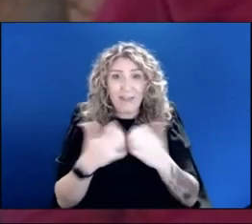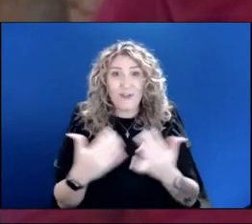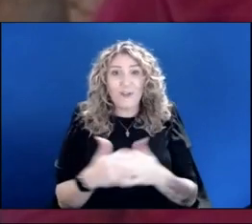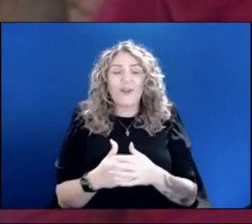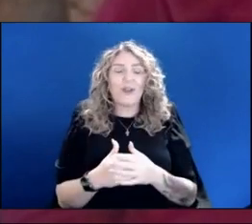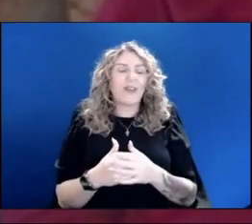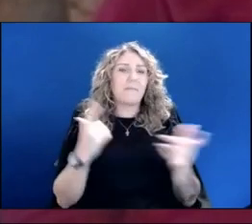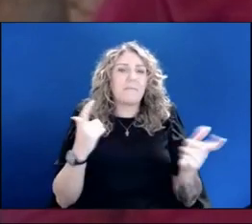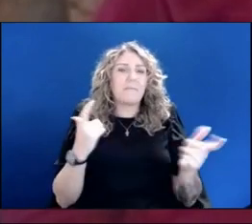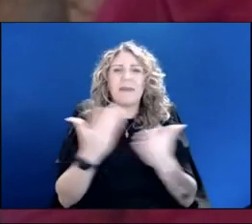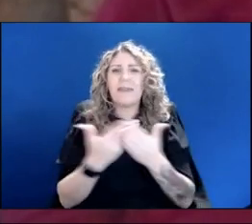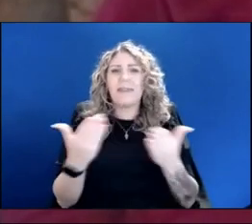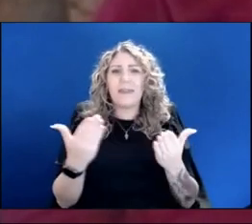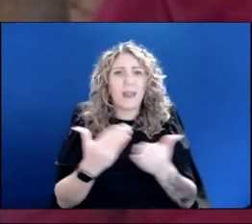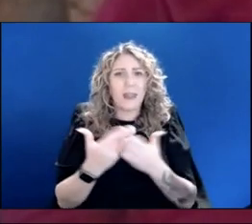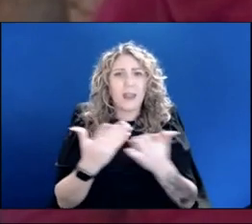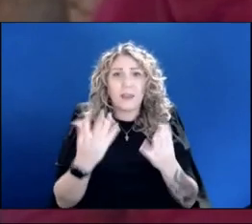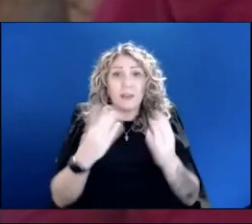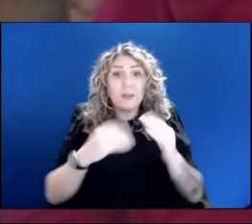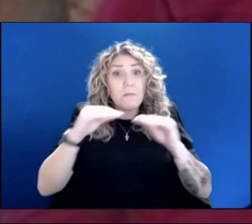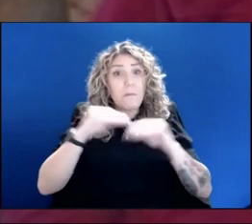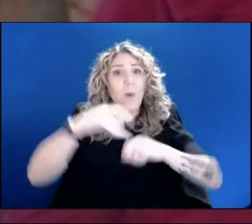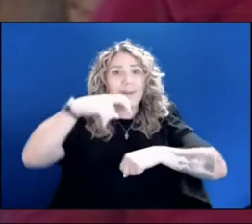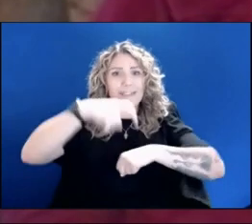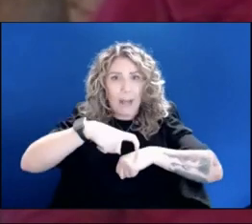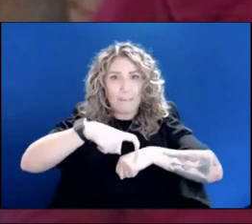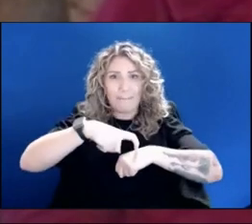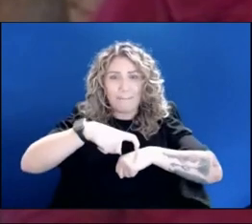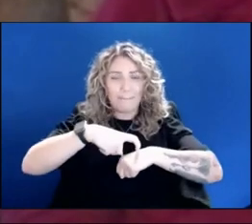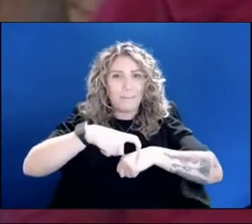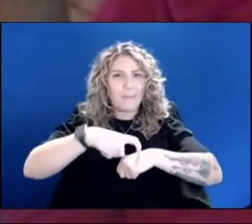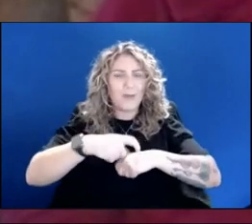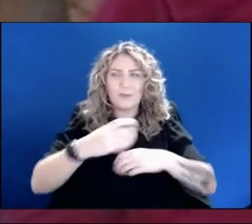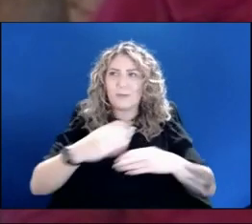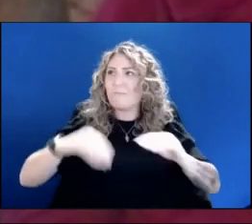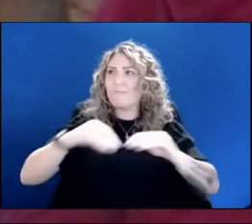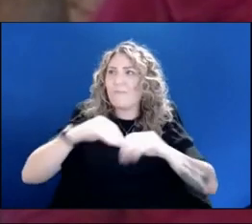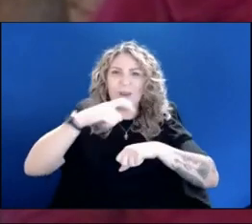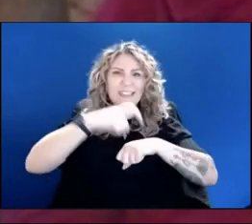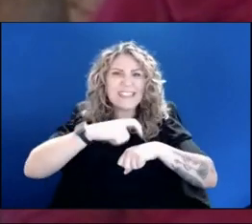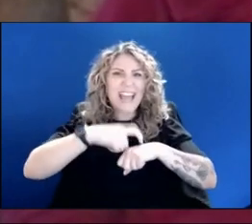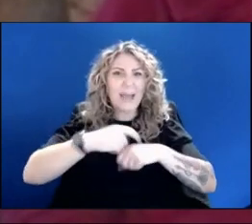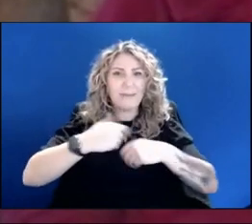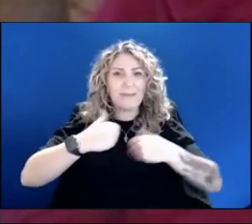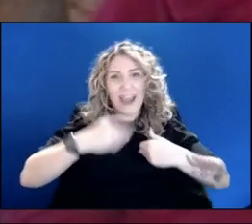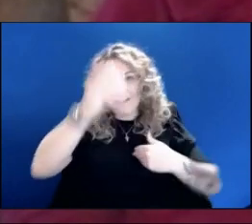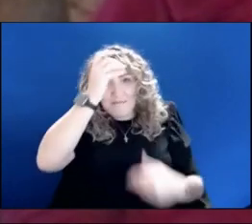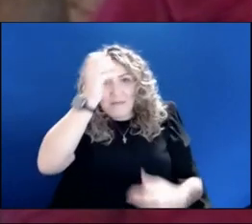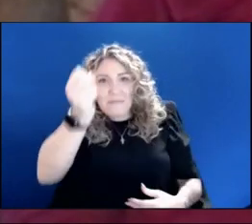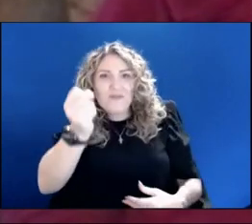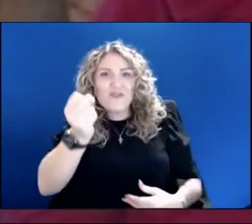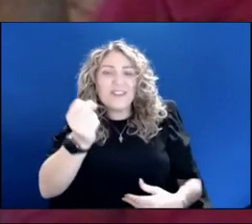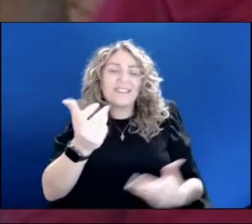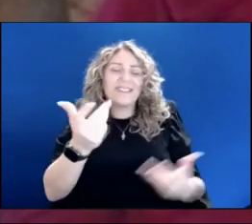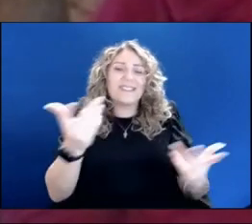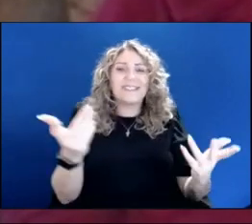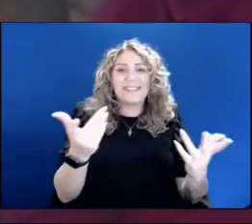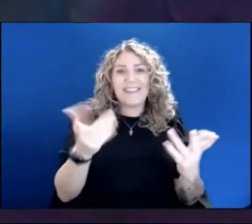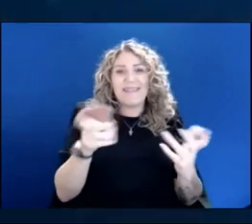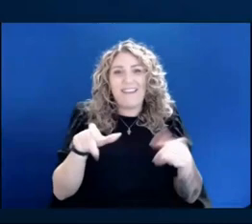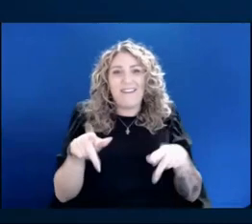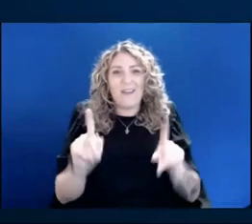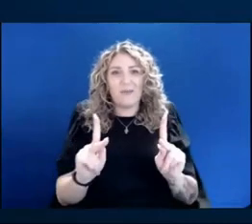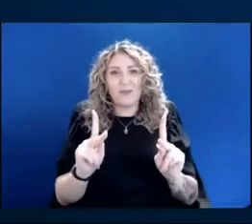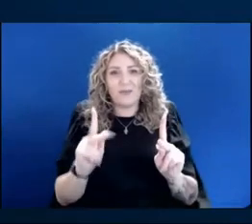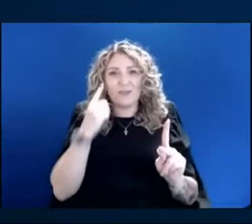been the fact that we have more time, and we've been given more time to make these memories. So to get that opportunity to have